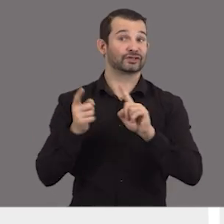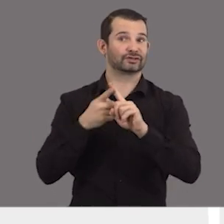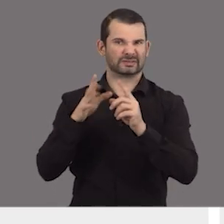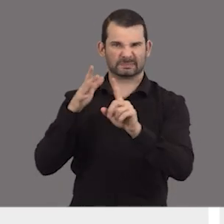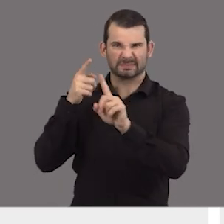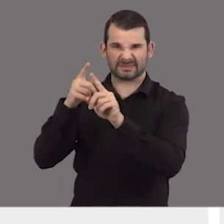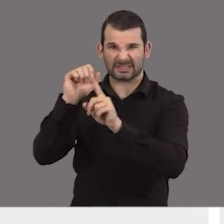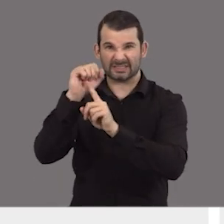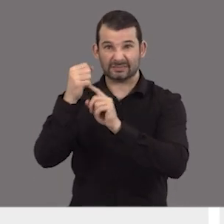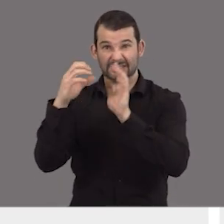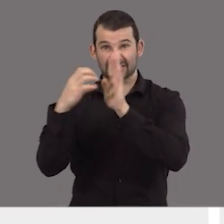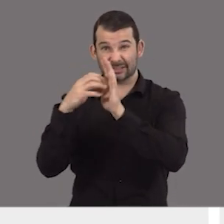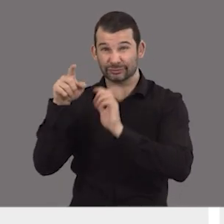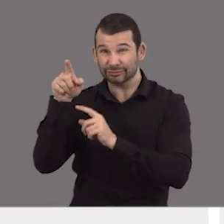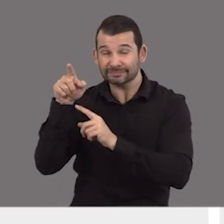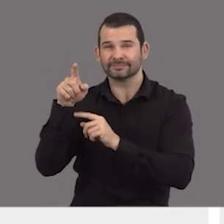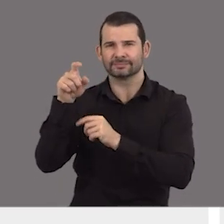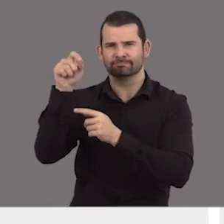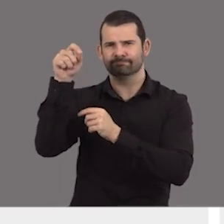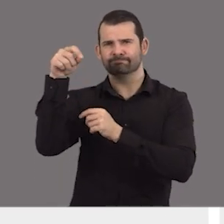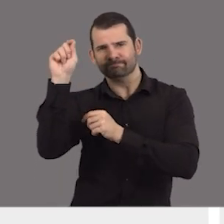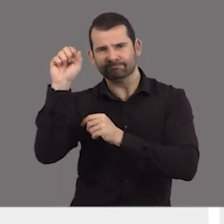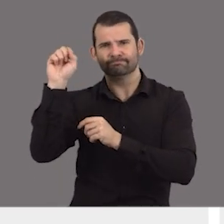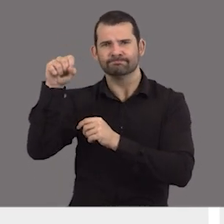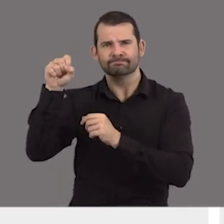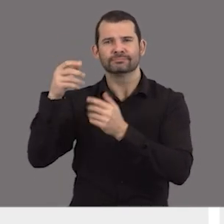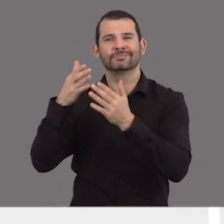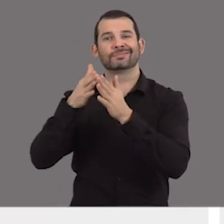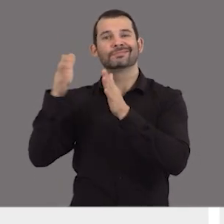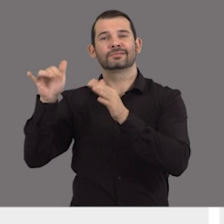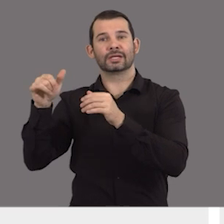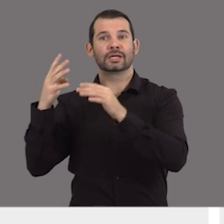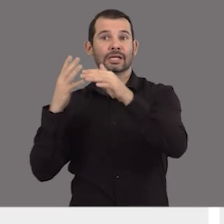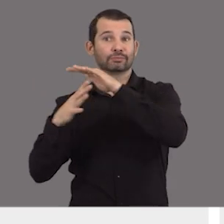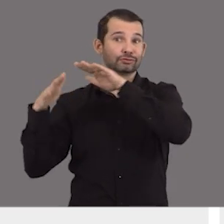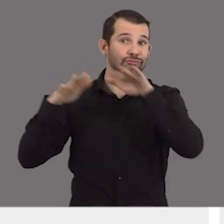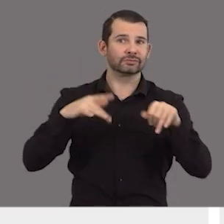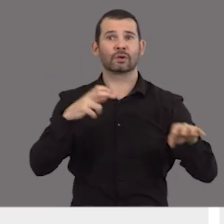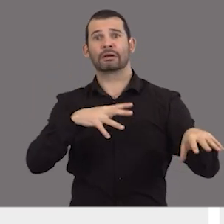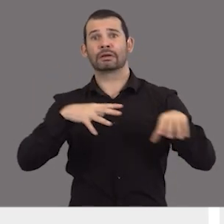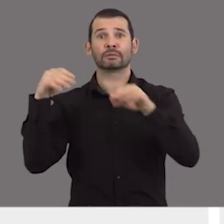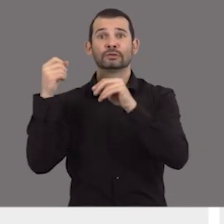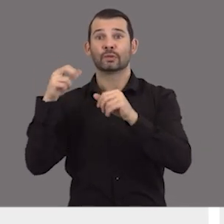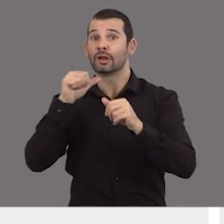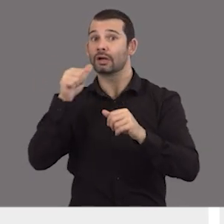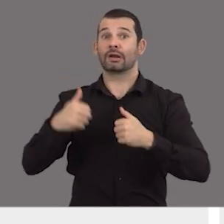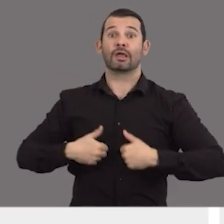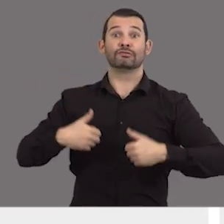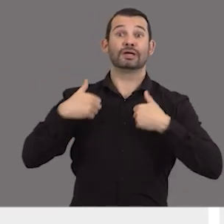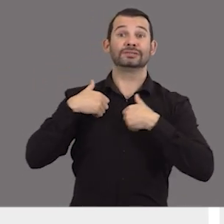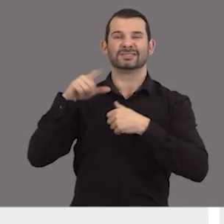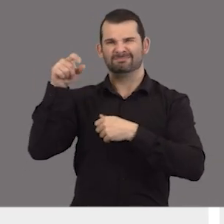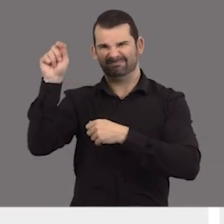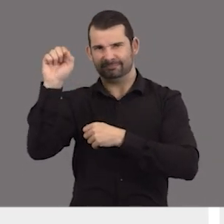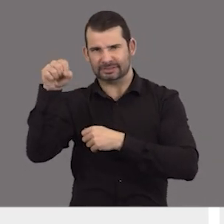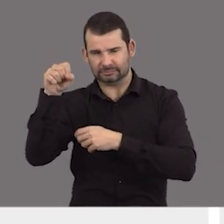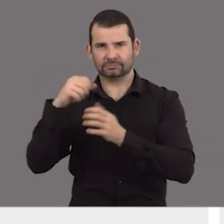First, in the Specific Situations section, tick the box next to Immigrant, Emigrant,